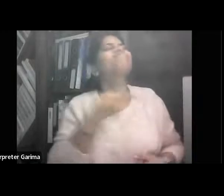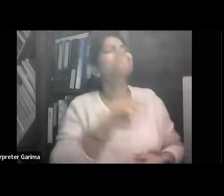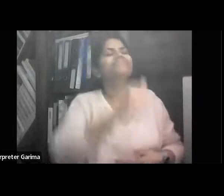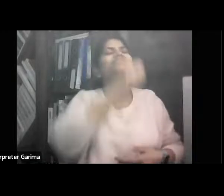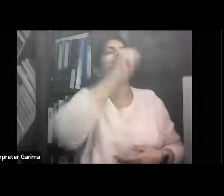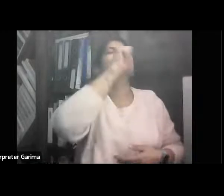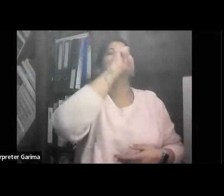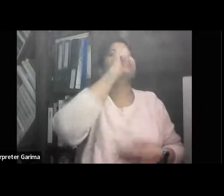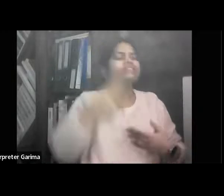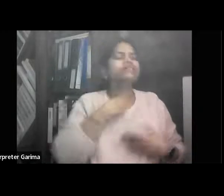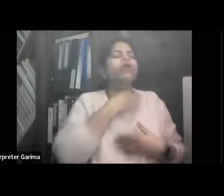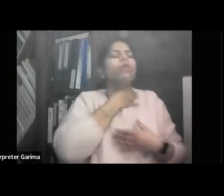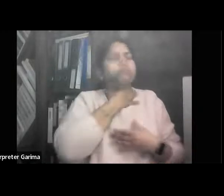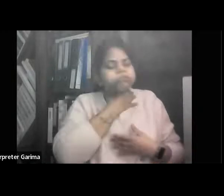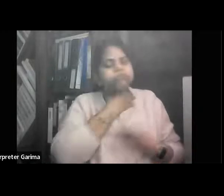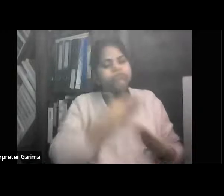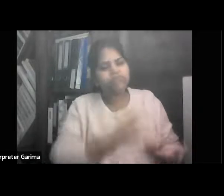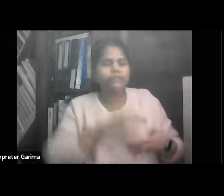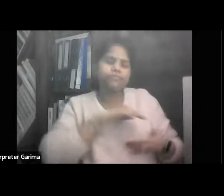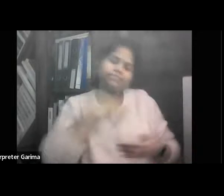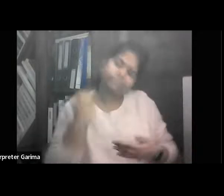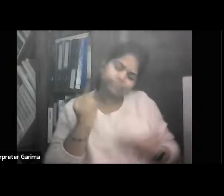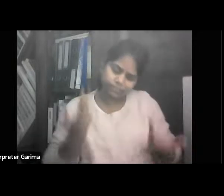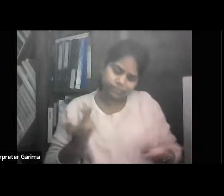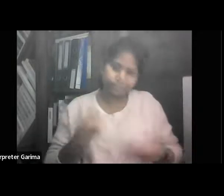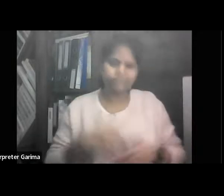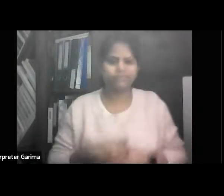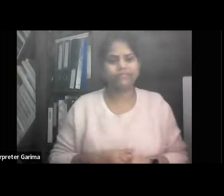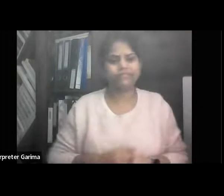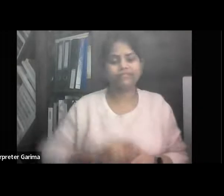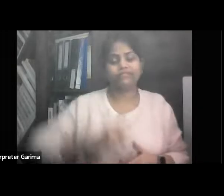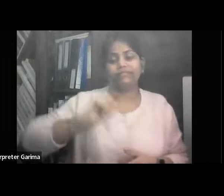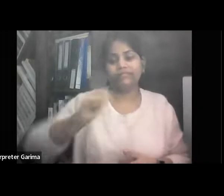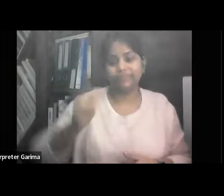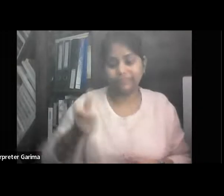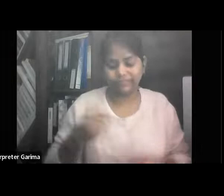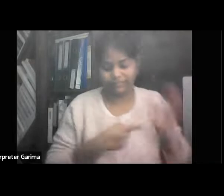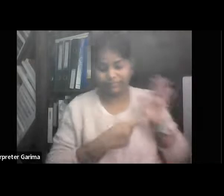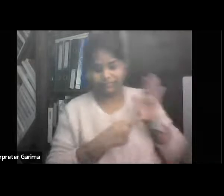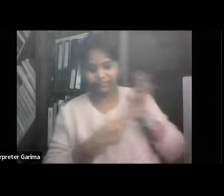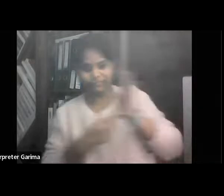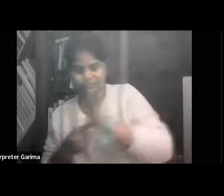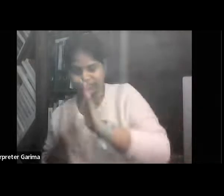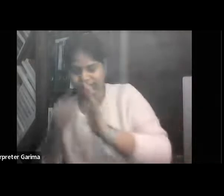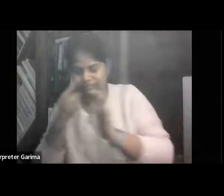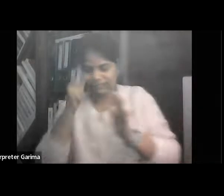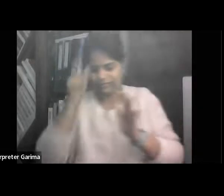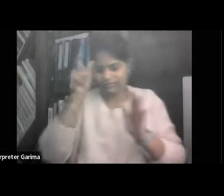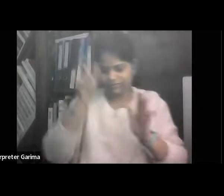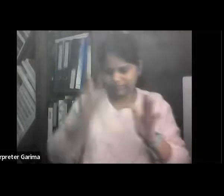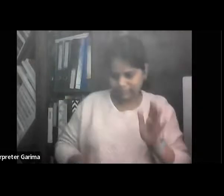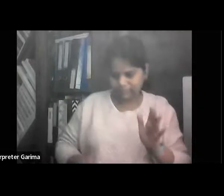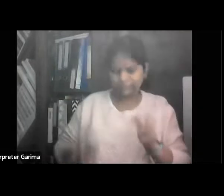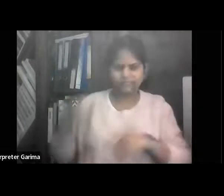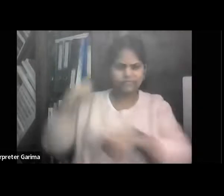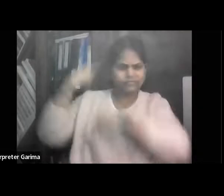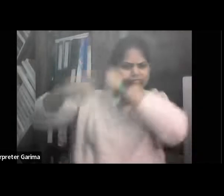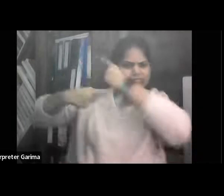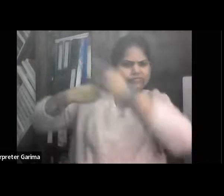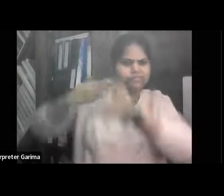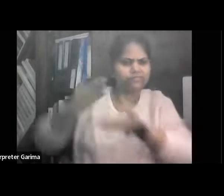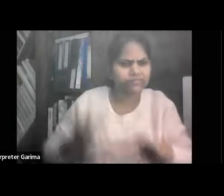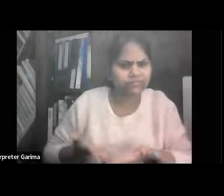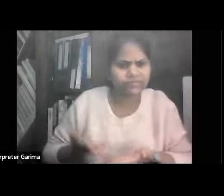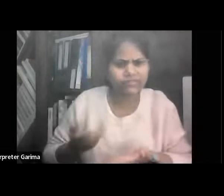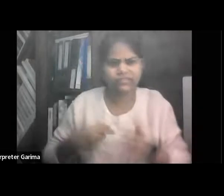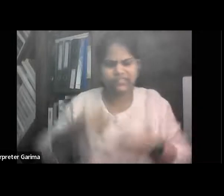Later on, Tara's counterbalancing highlights a classic instance of female appropriation of the tools of patriarchy to challenge and subvert